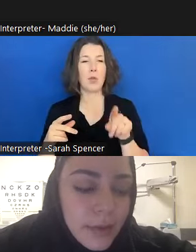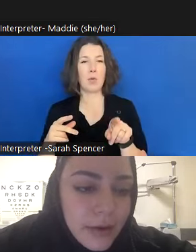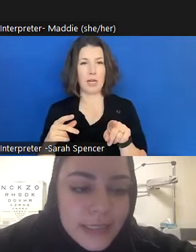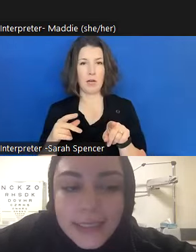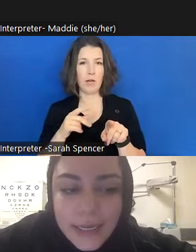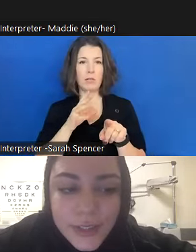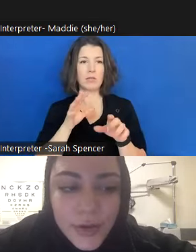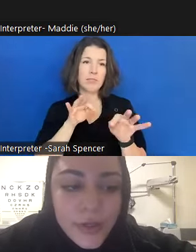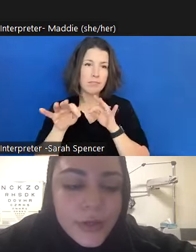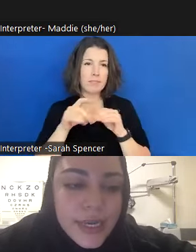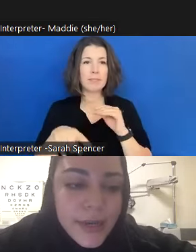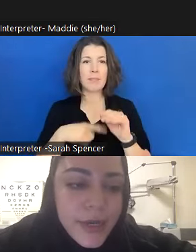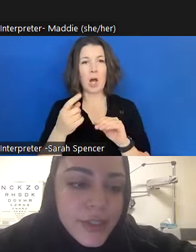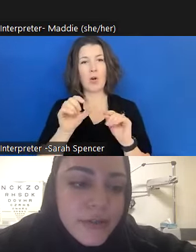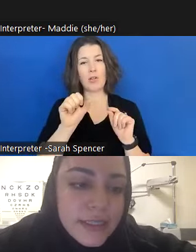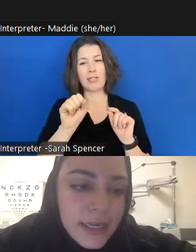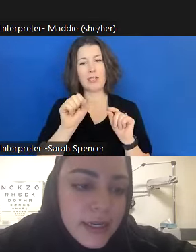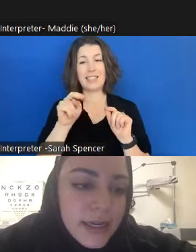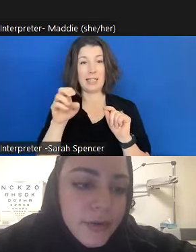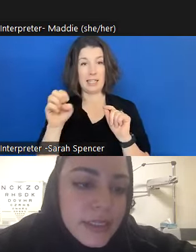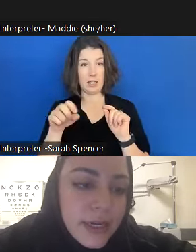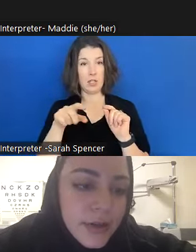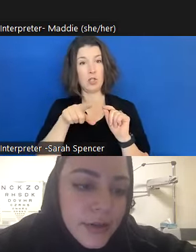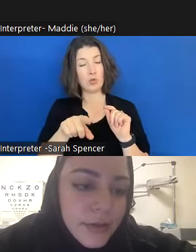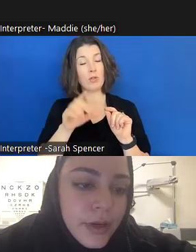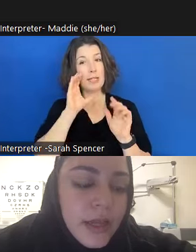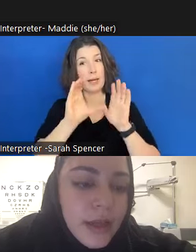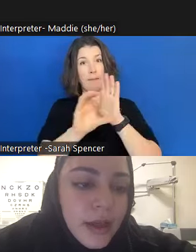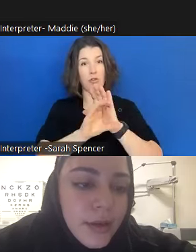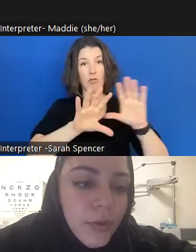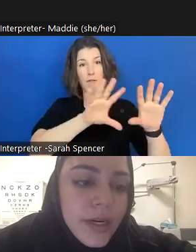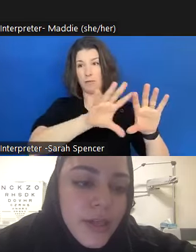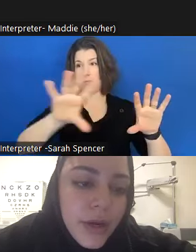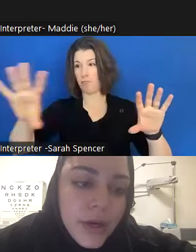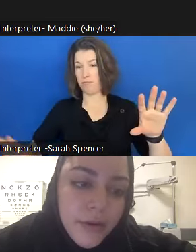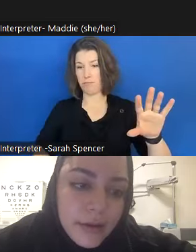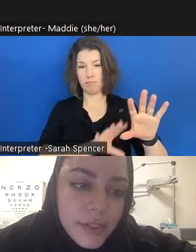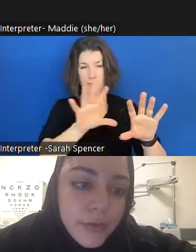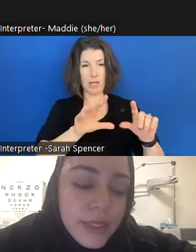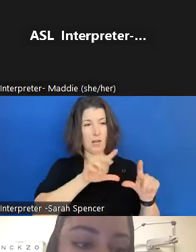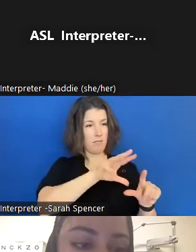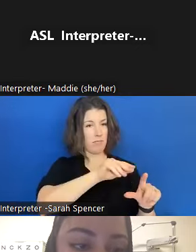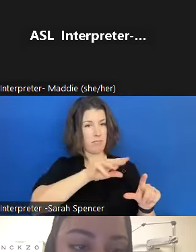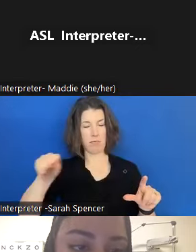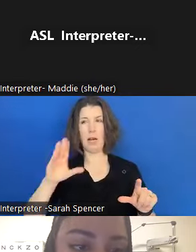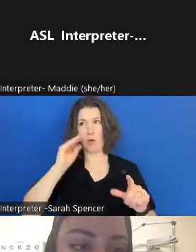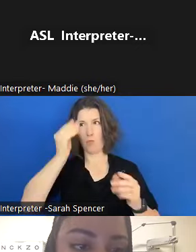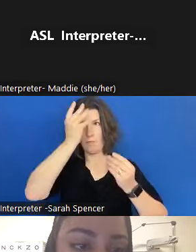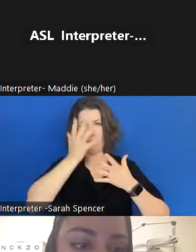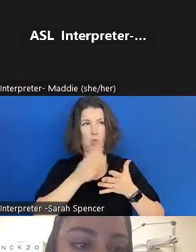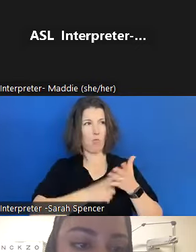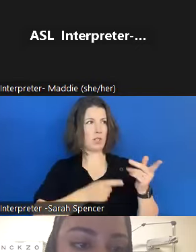talking about a scene. So you would take a picture of a scene and it would tell you what is going on around you. This is